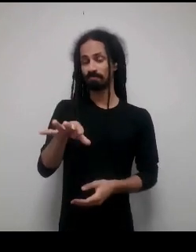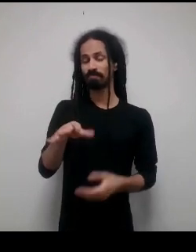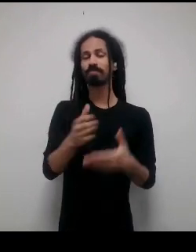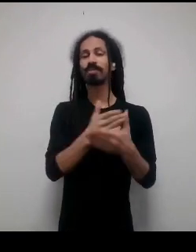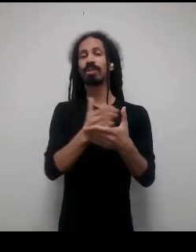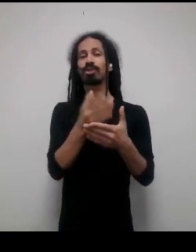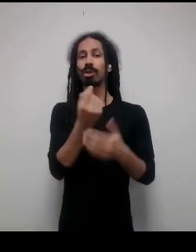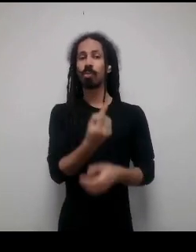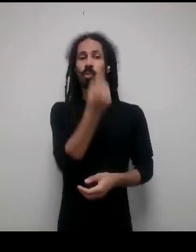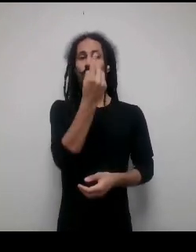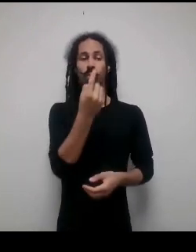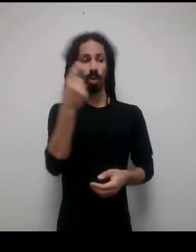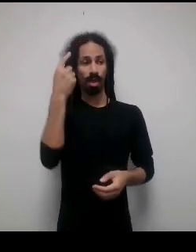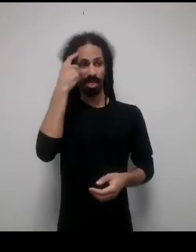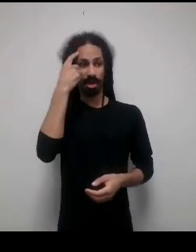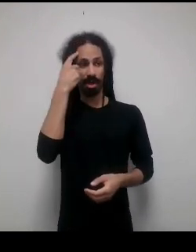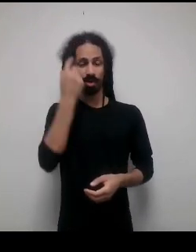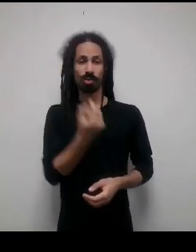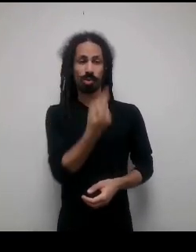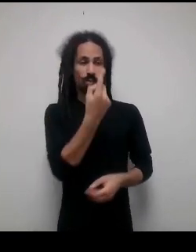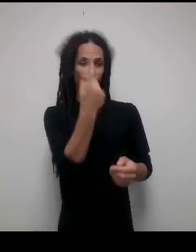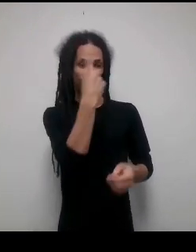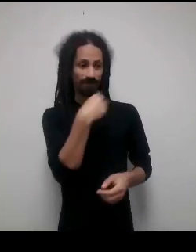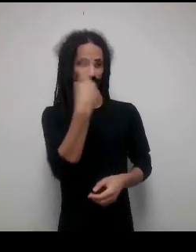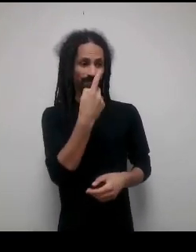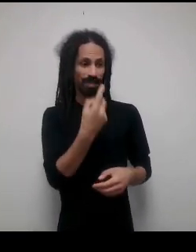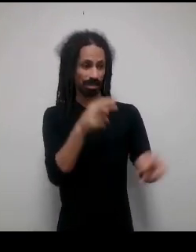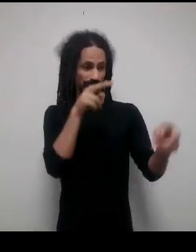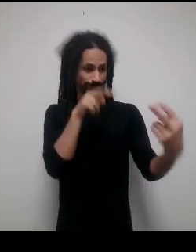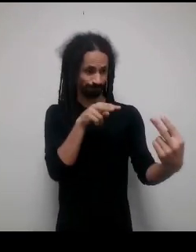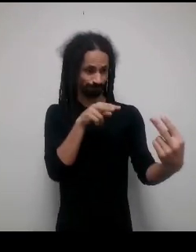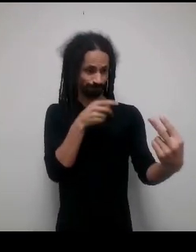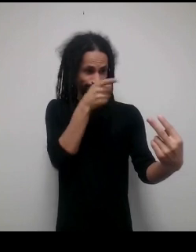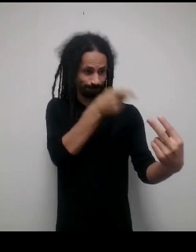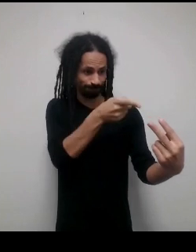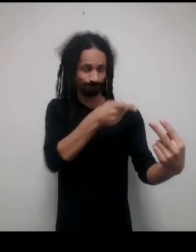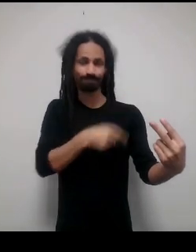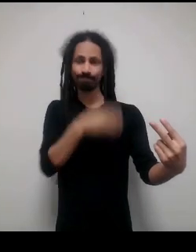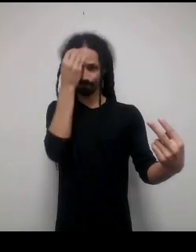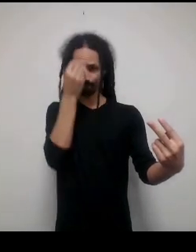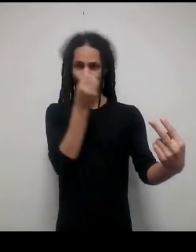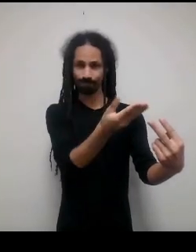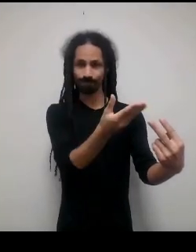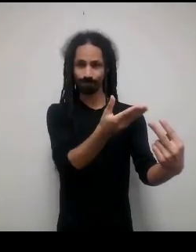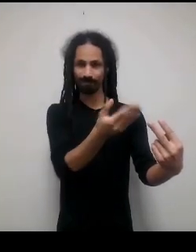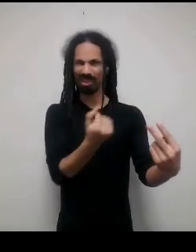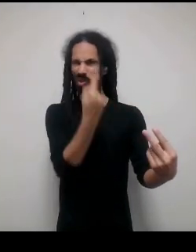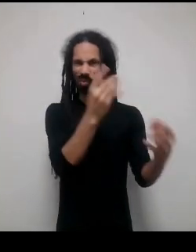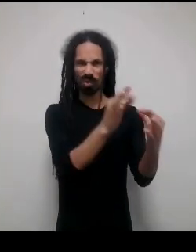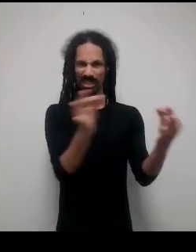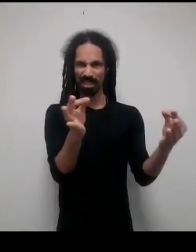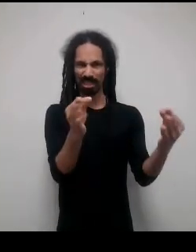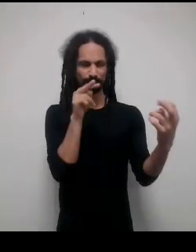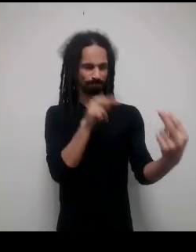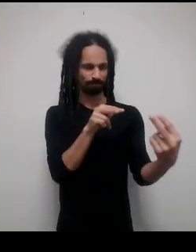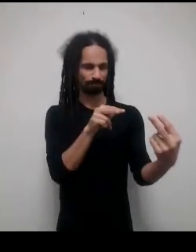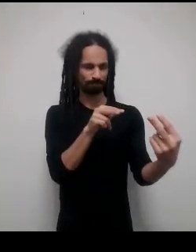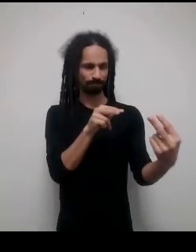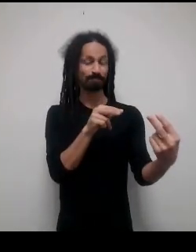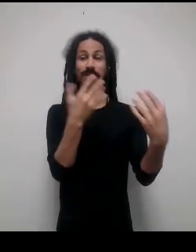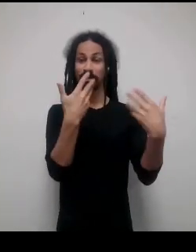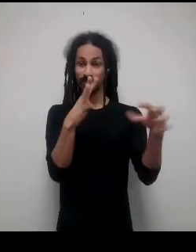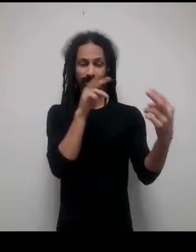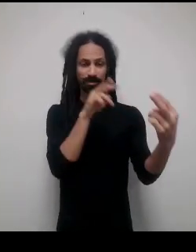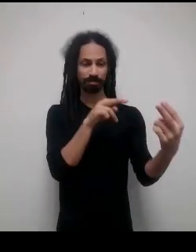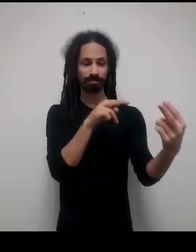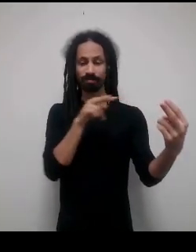one face at a time. So I look at one person in the audience, I share one sentence with that person. I look down at my